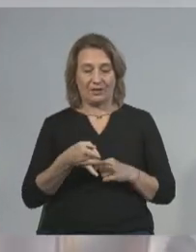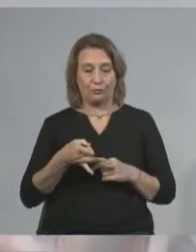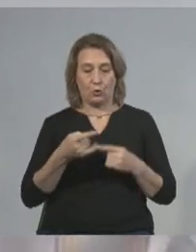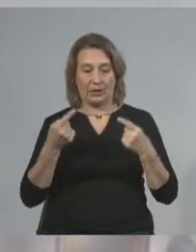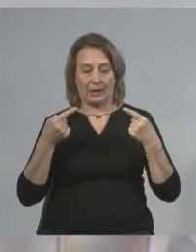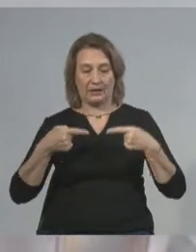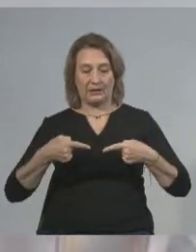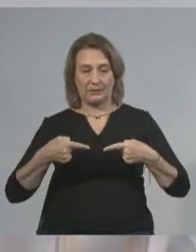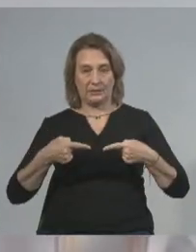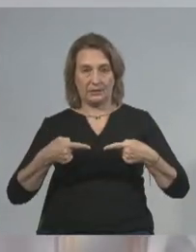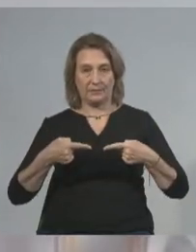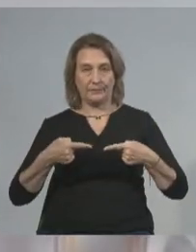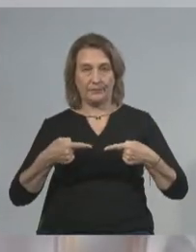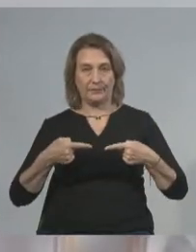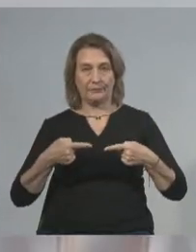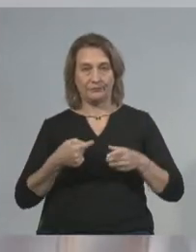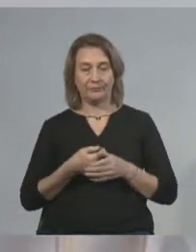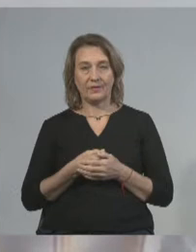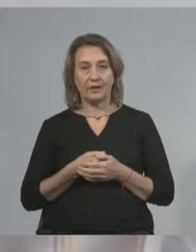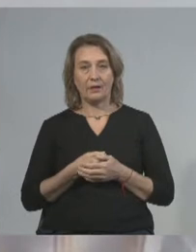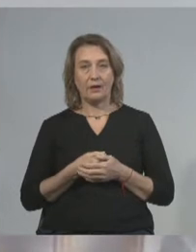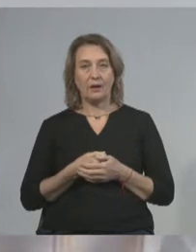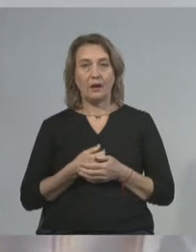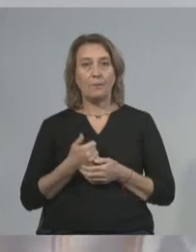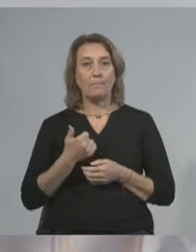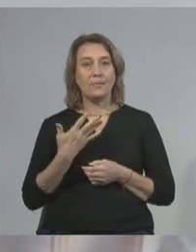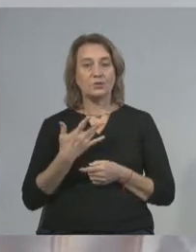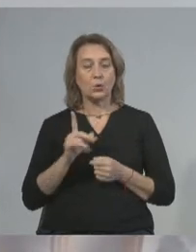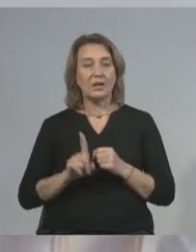crisis because people